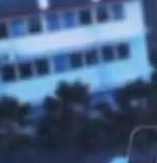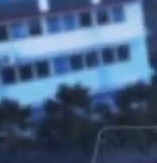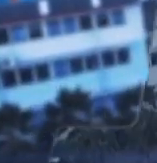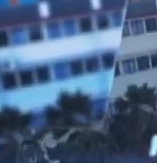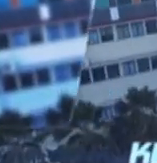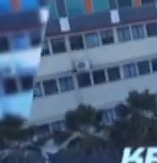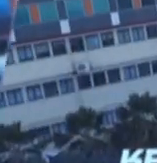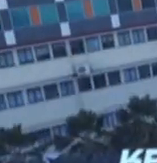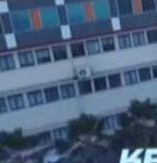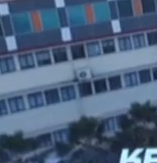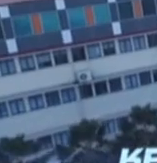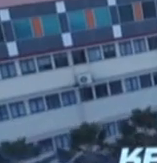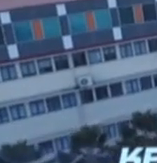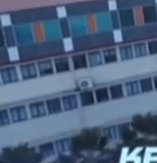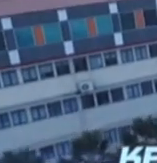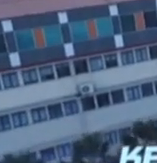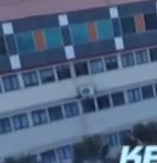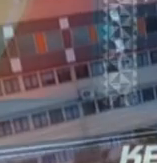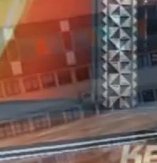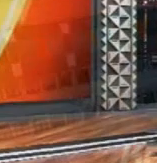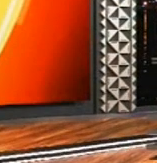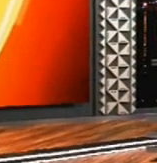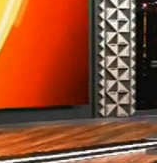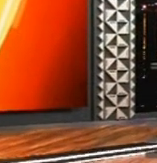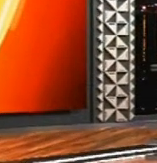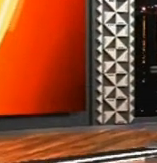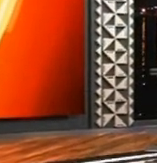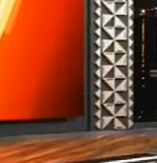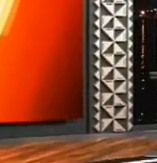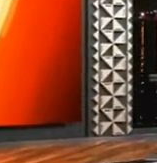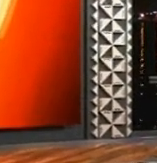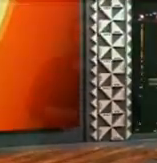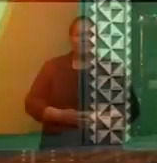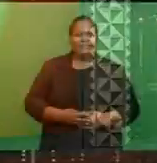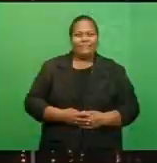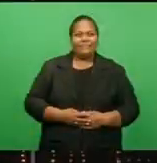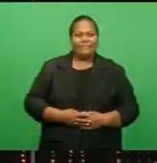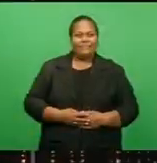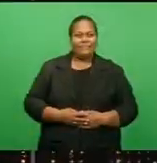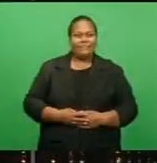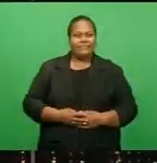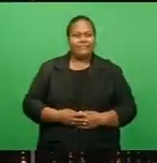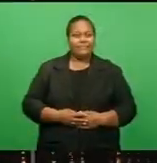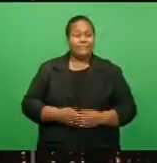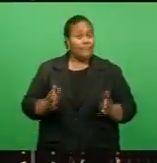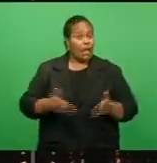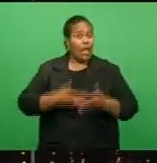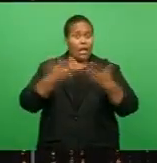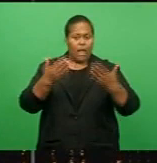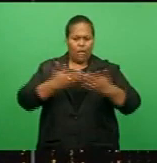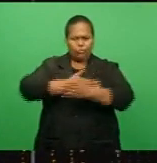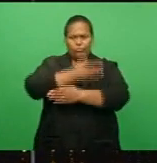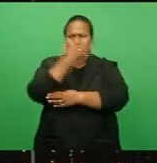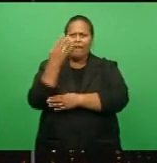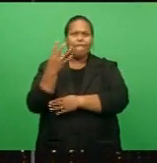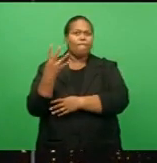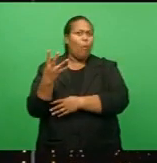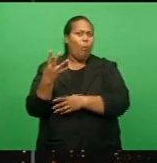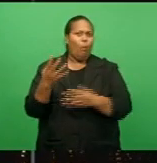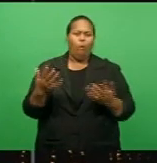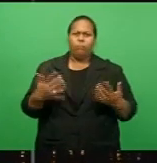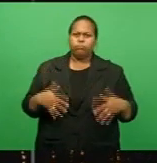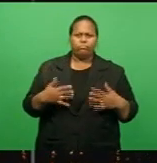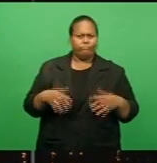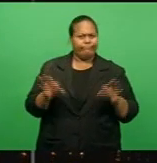From the studios of FBC Suva, Jackie Spate. Day 4, and there is still no clear winner in the